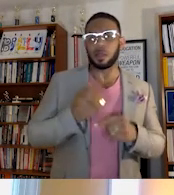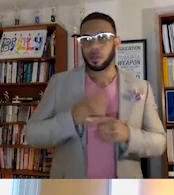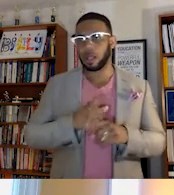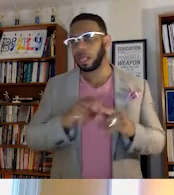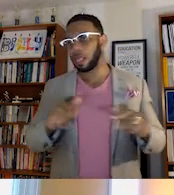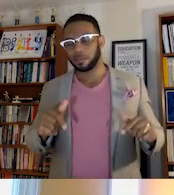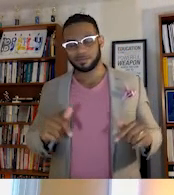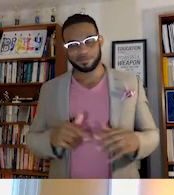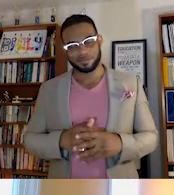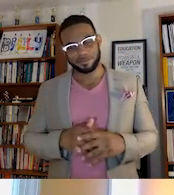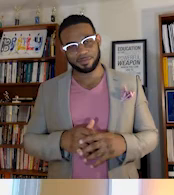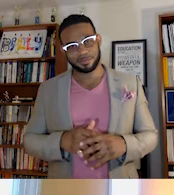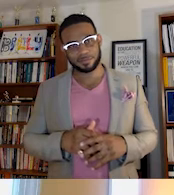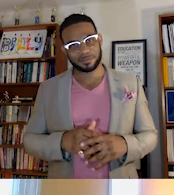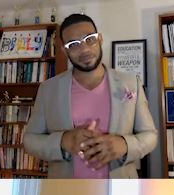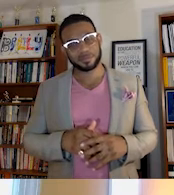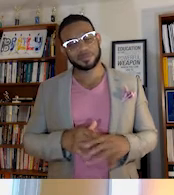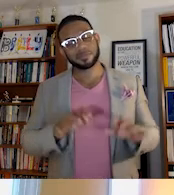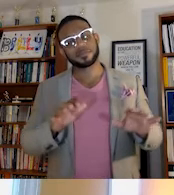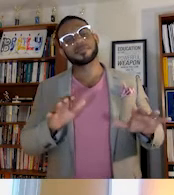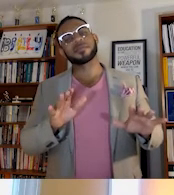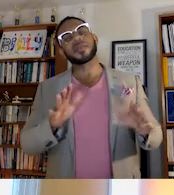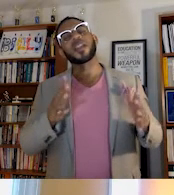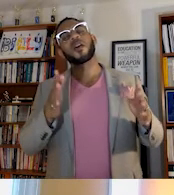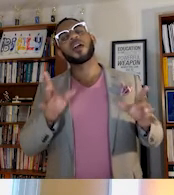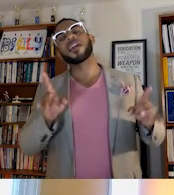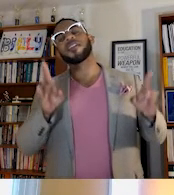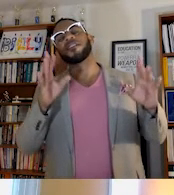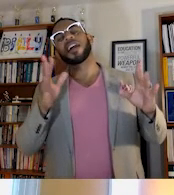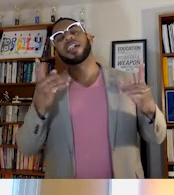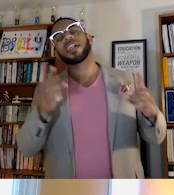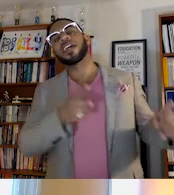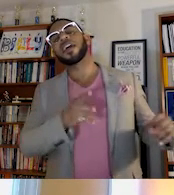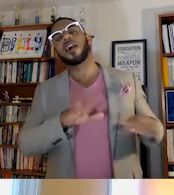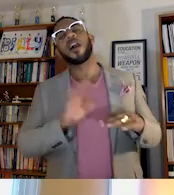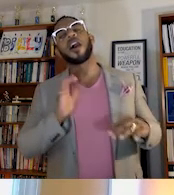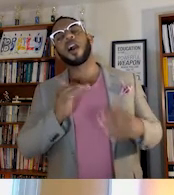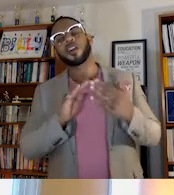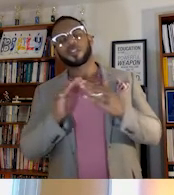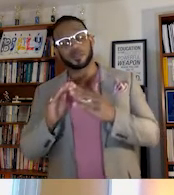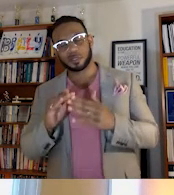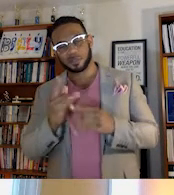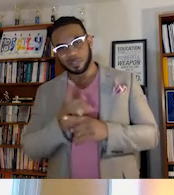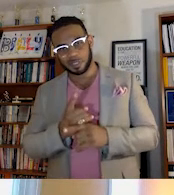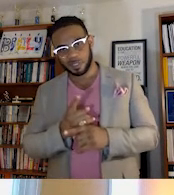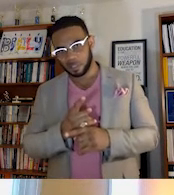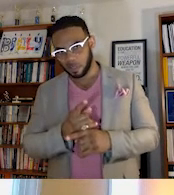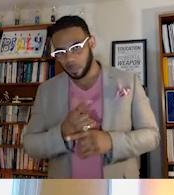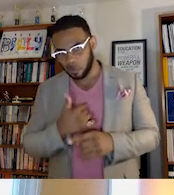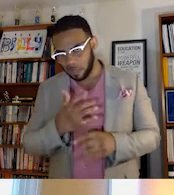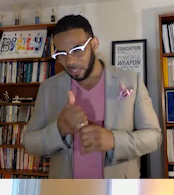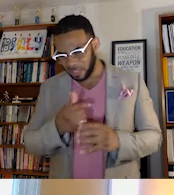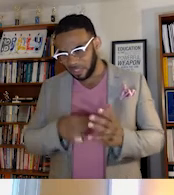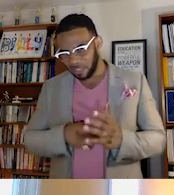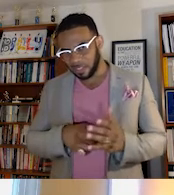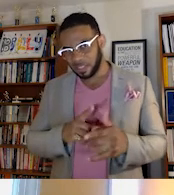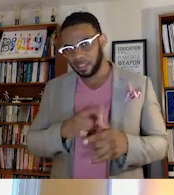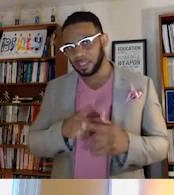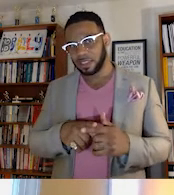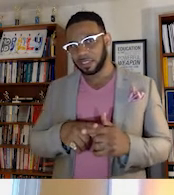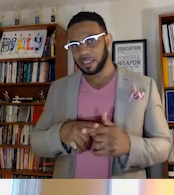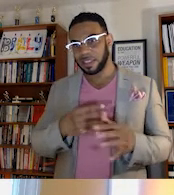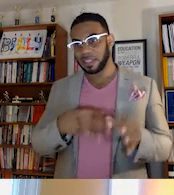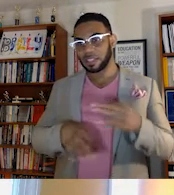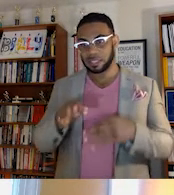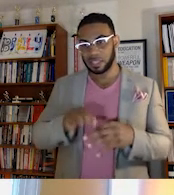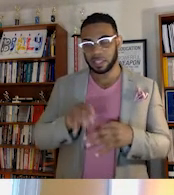other. There's already violence on our community, right? We get this, and then